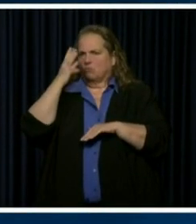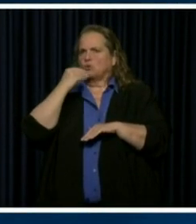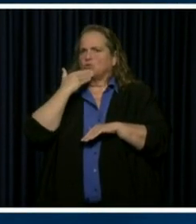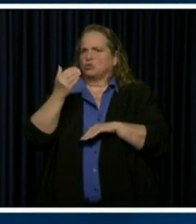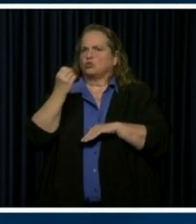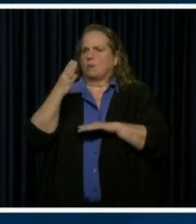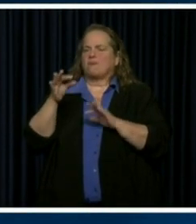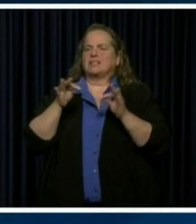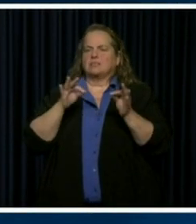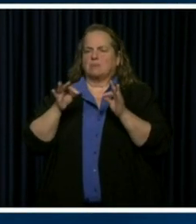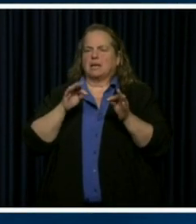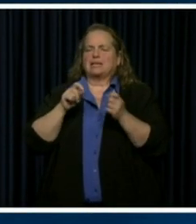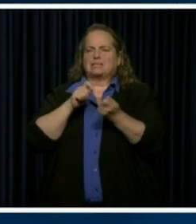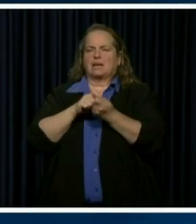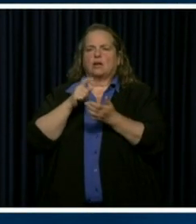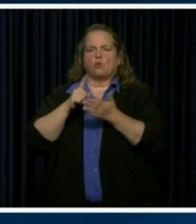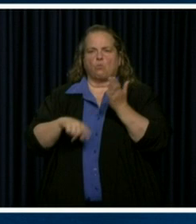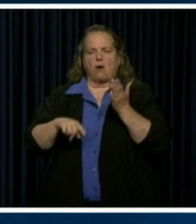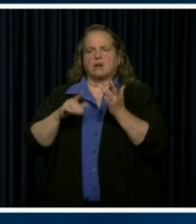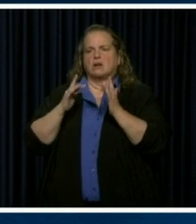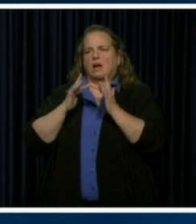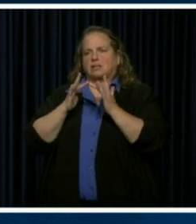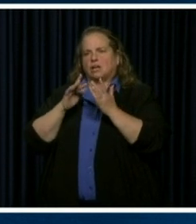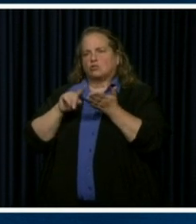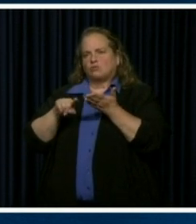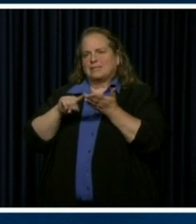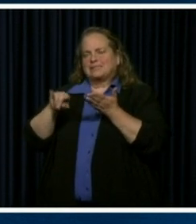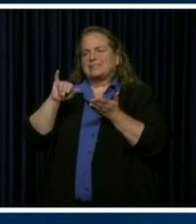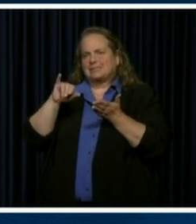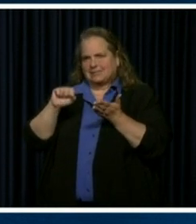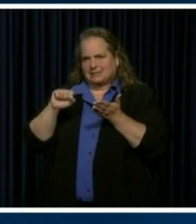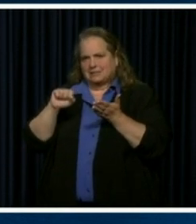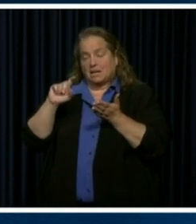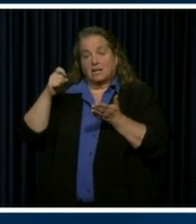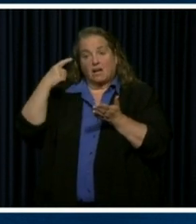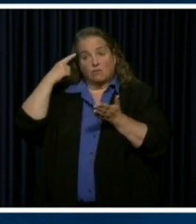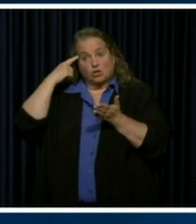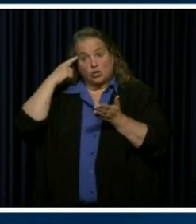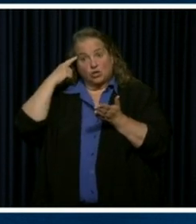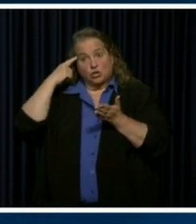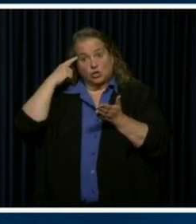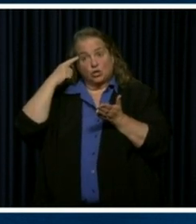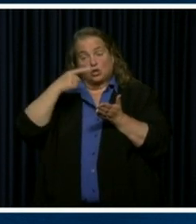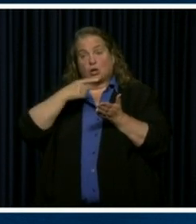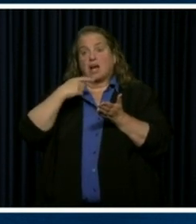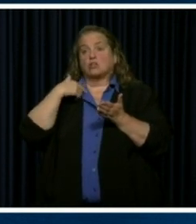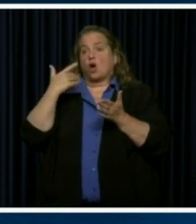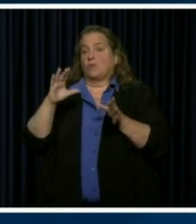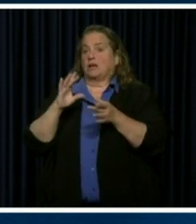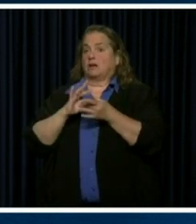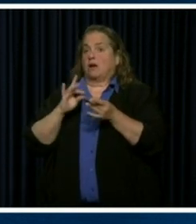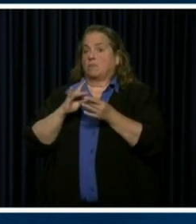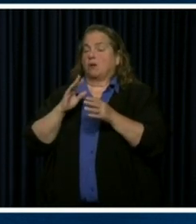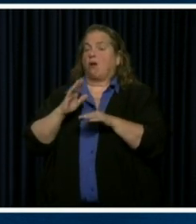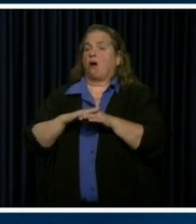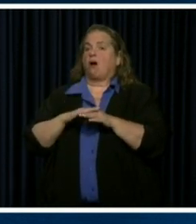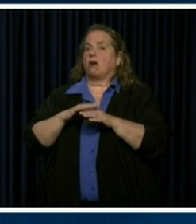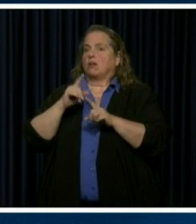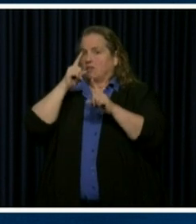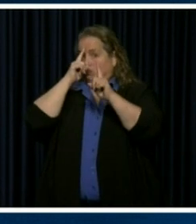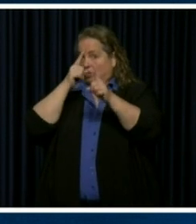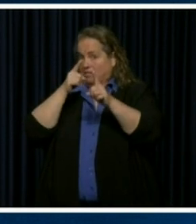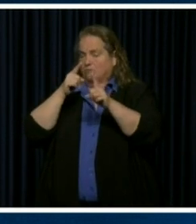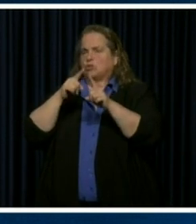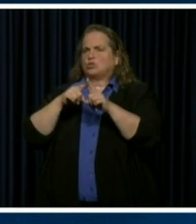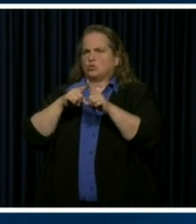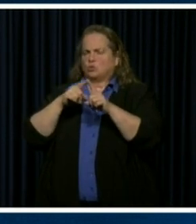of explaining just what contact tracing really is. Governor Beshear has already commented about the objective, which is to contain